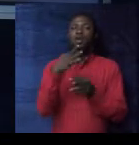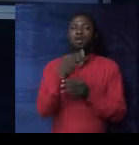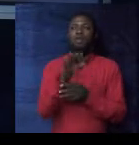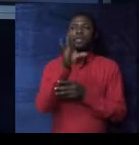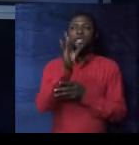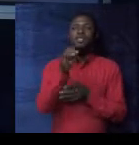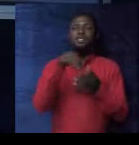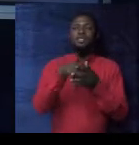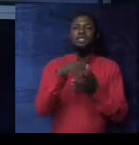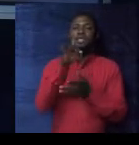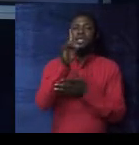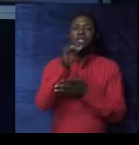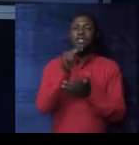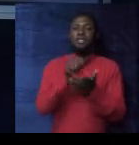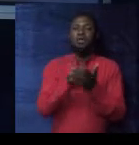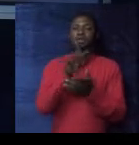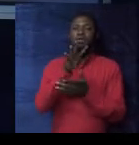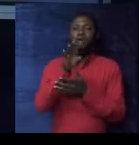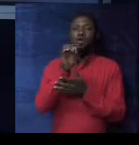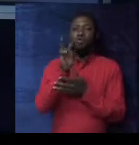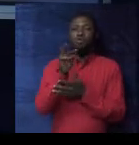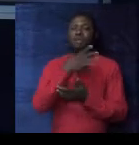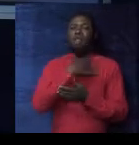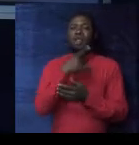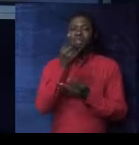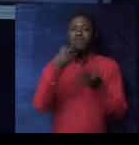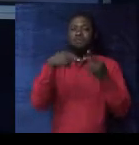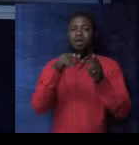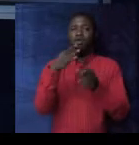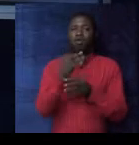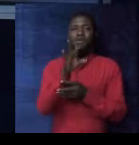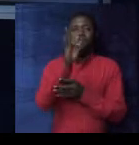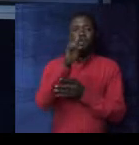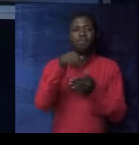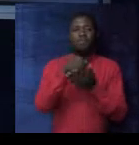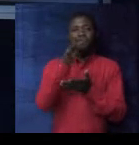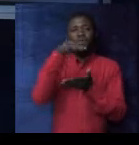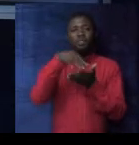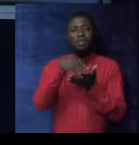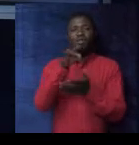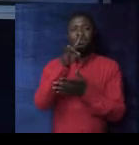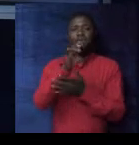of 8 in 80,402 and the value of 7 in